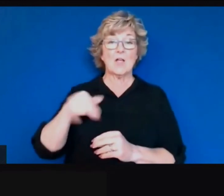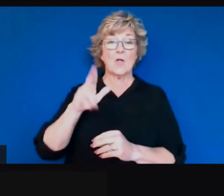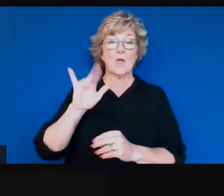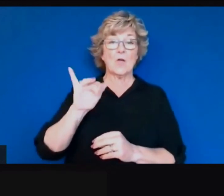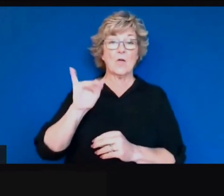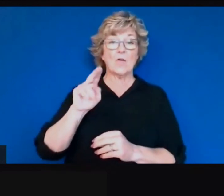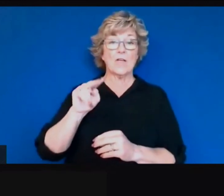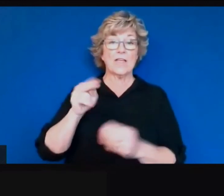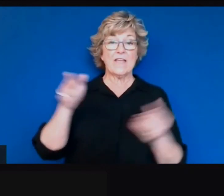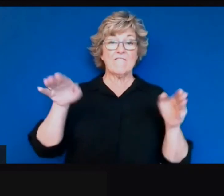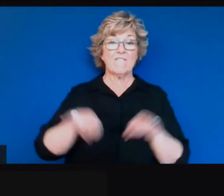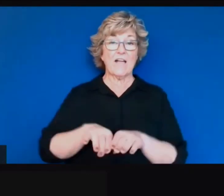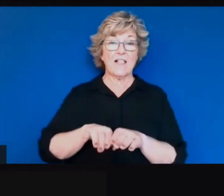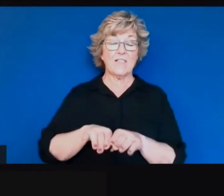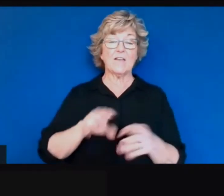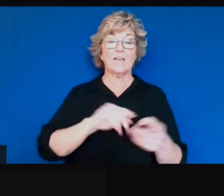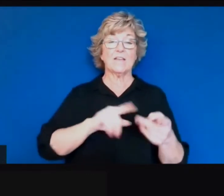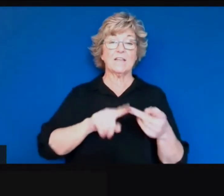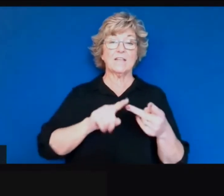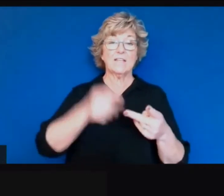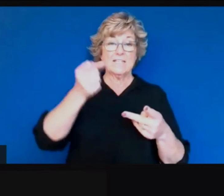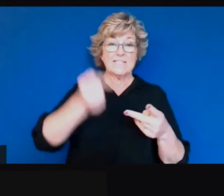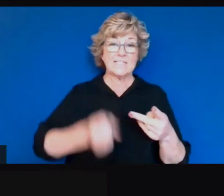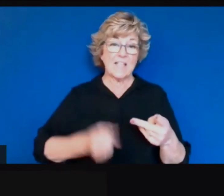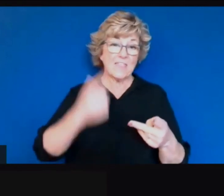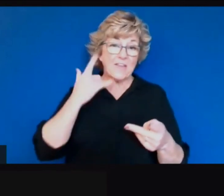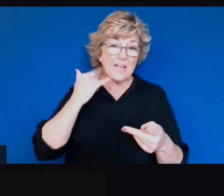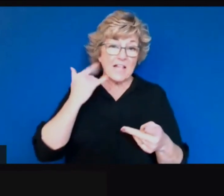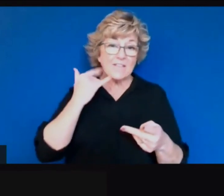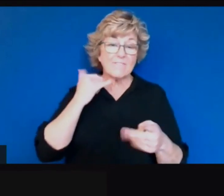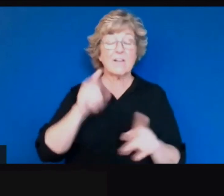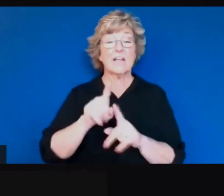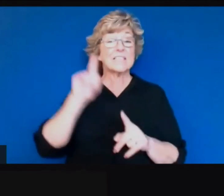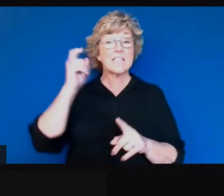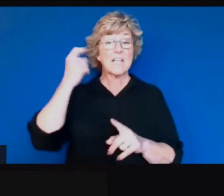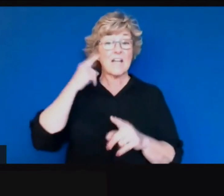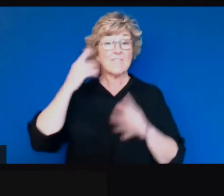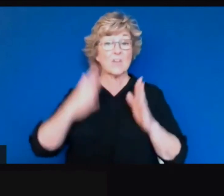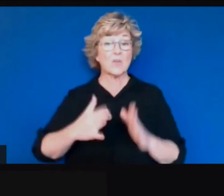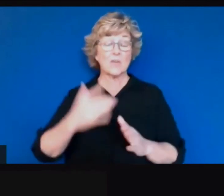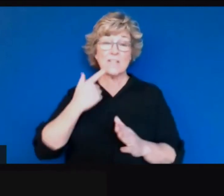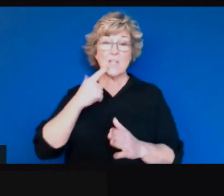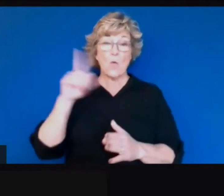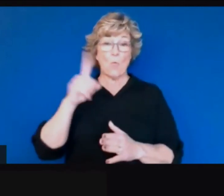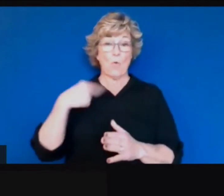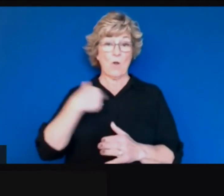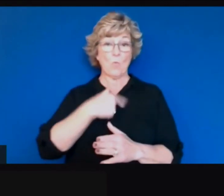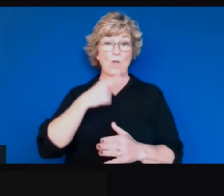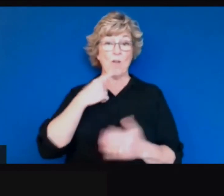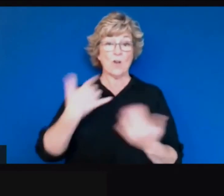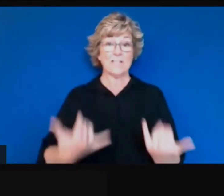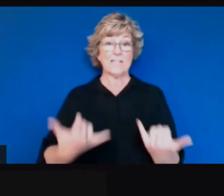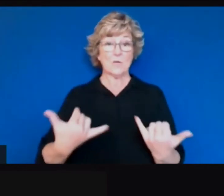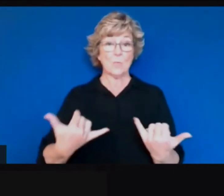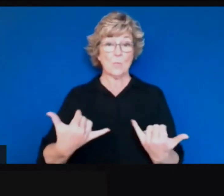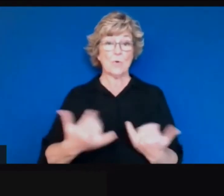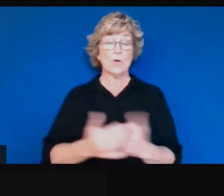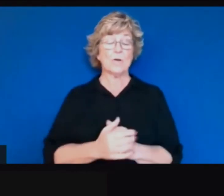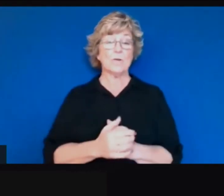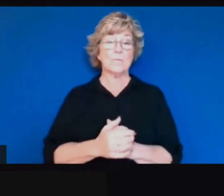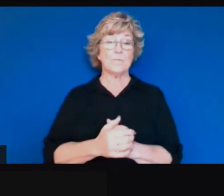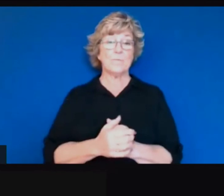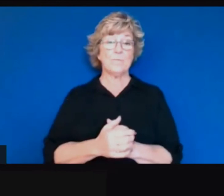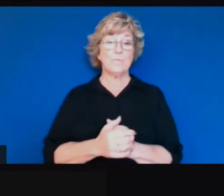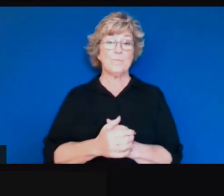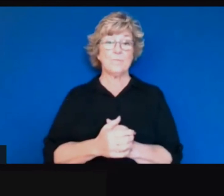quickly after that, the Southern California region. And as the governor said, given where we are today, and we, of